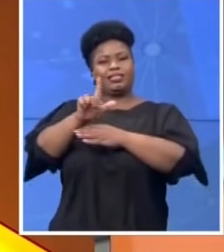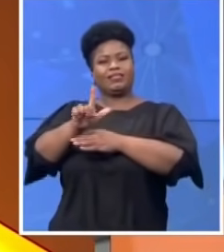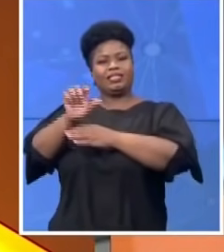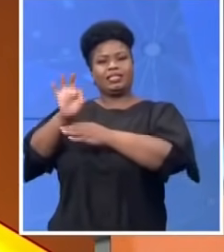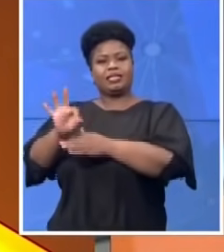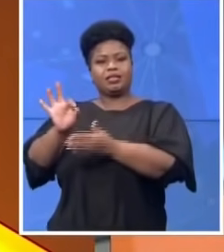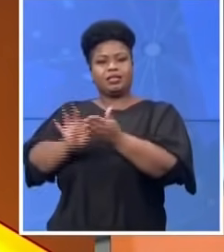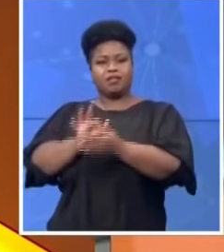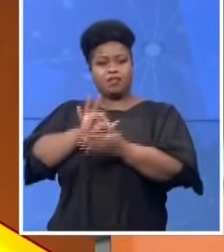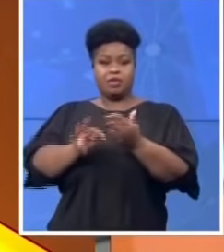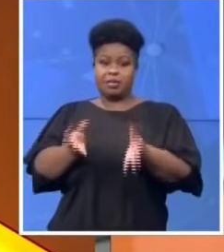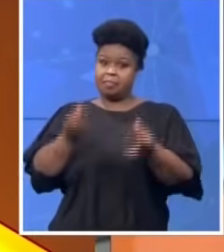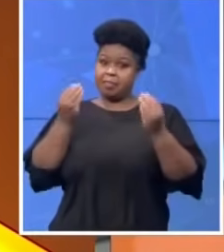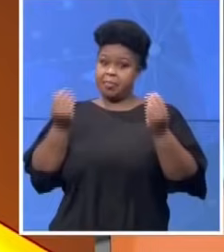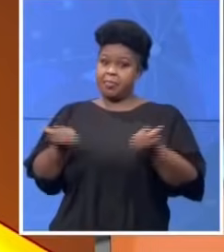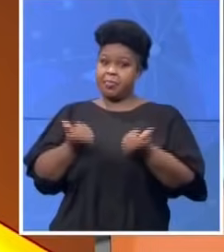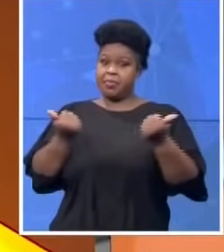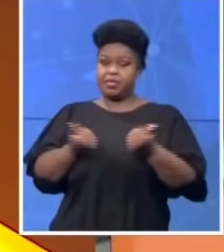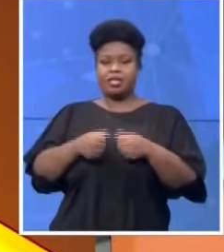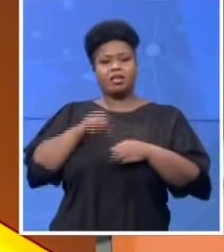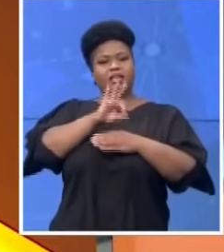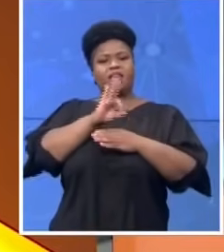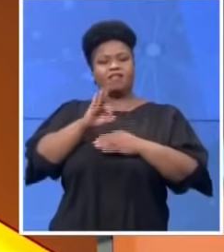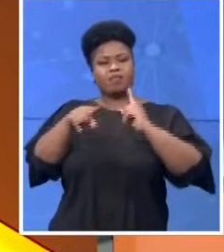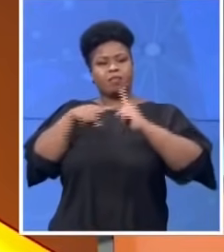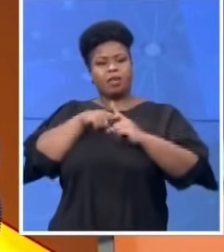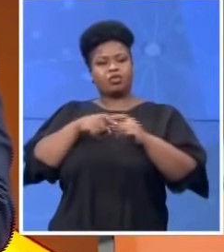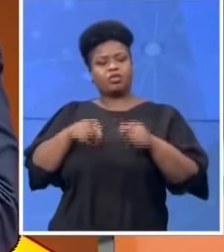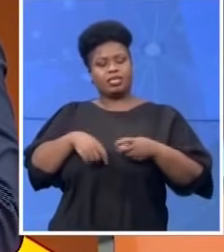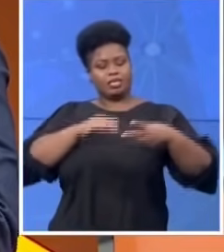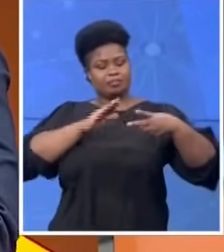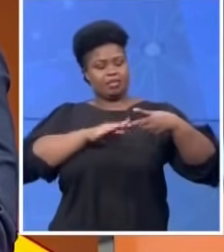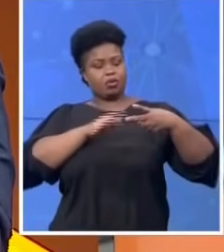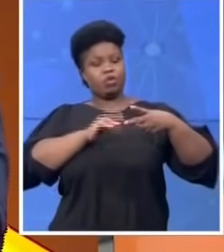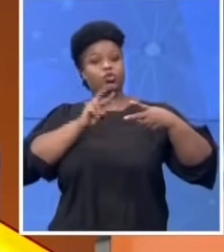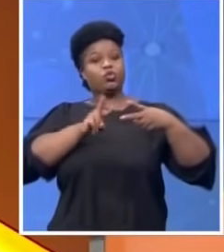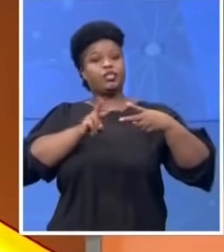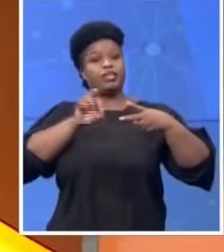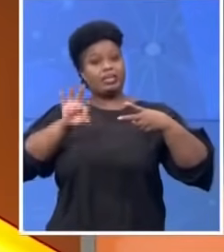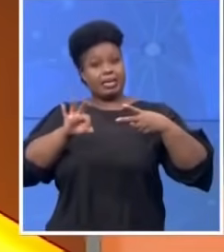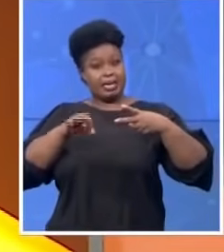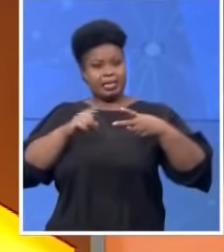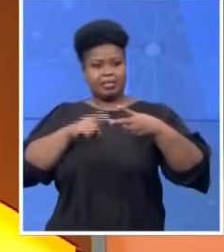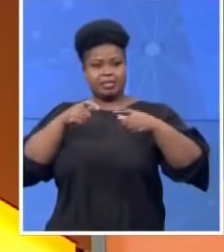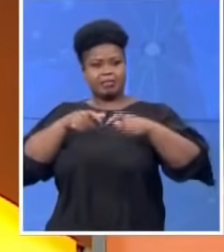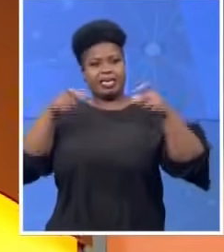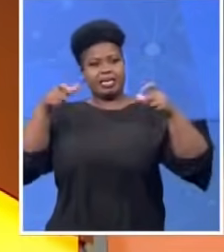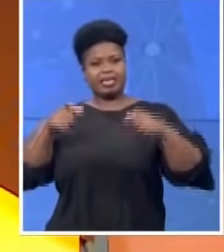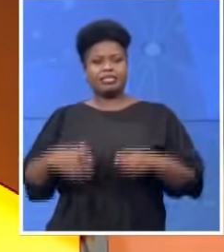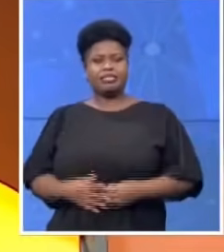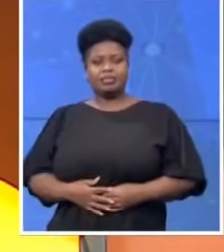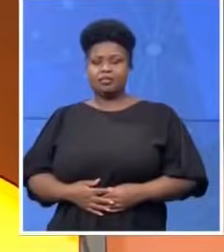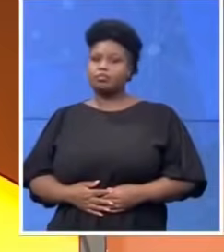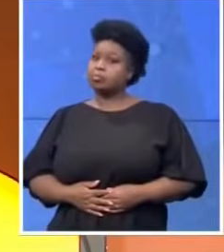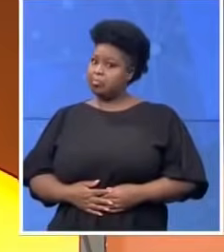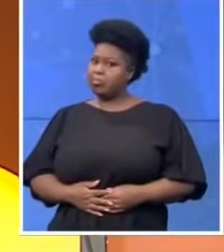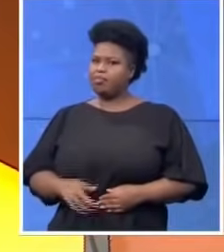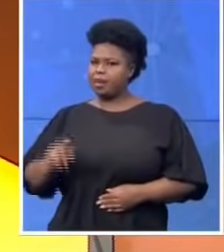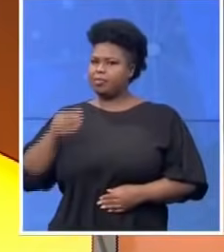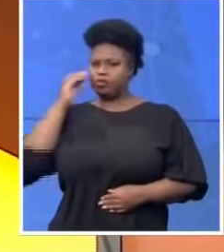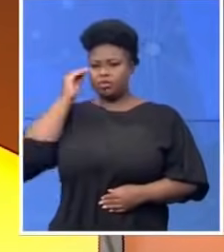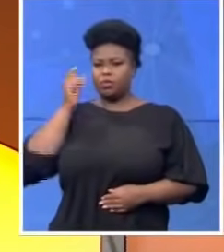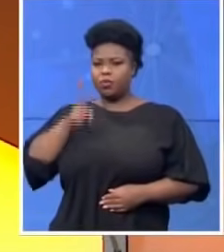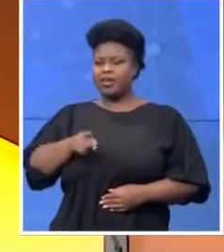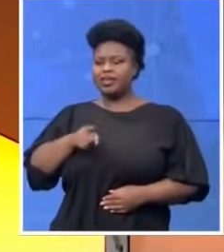largest party, with 23. All right, perhaps not a huge surprise given the location, but I know that one